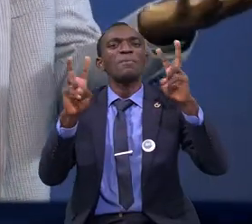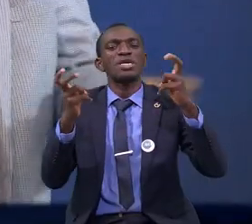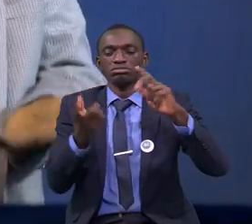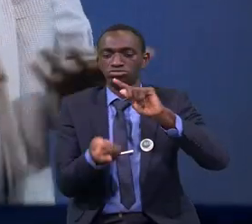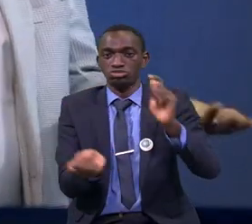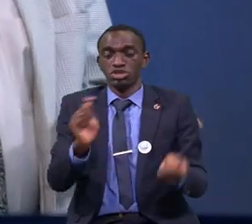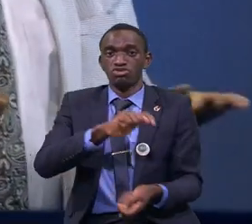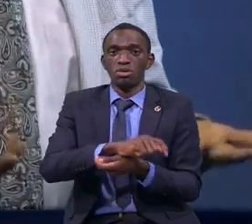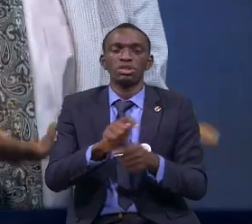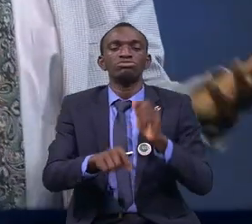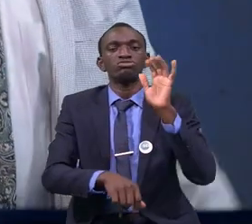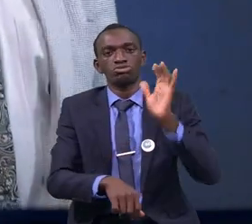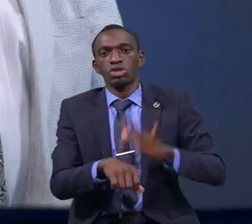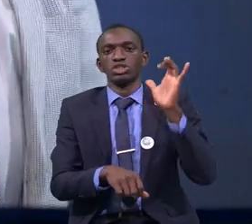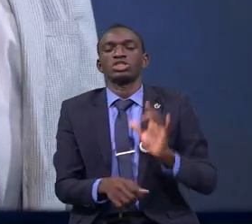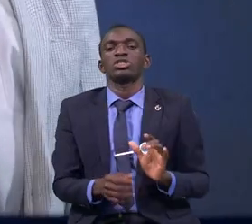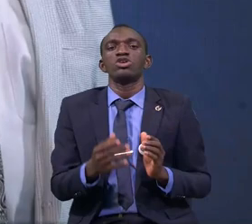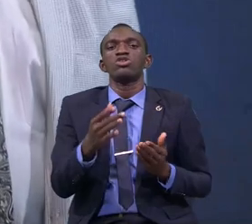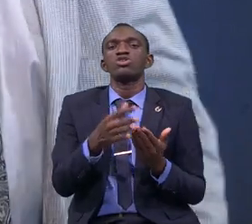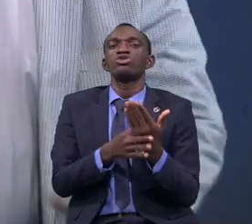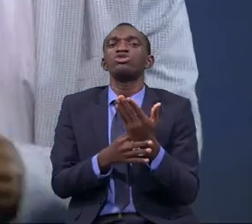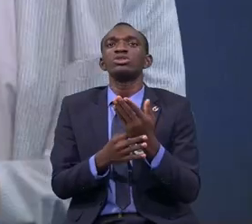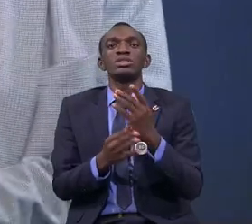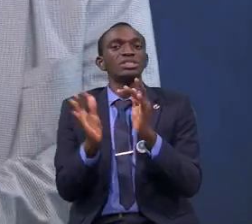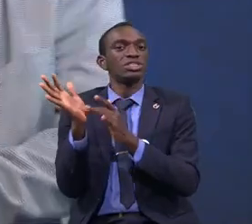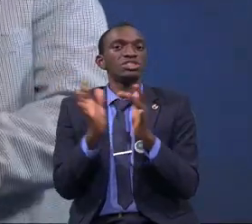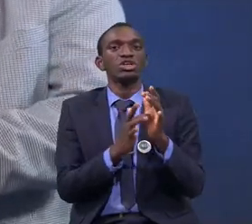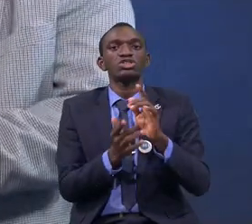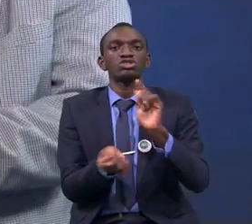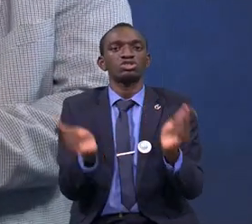that comes through the unchangeable Christ.